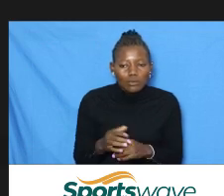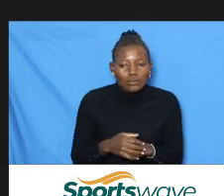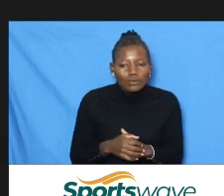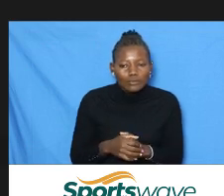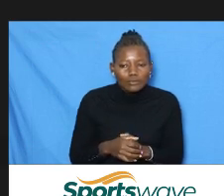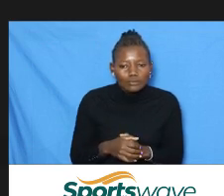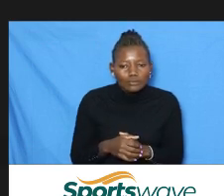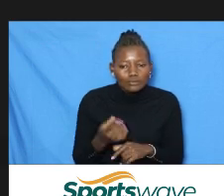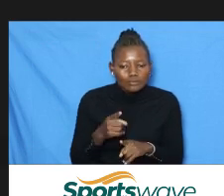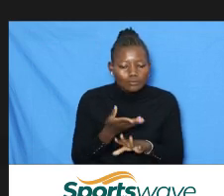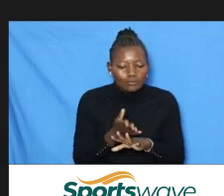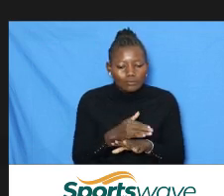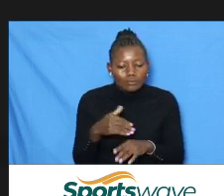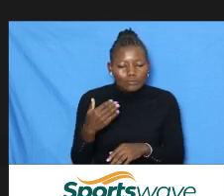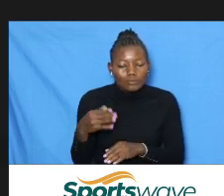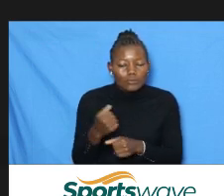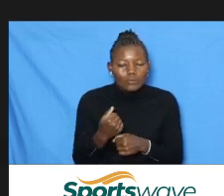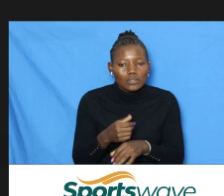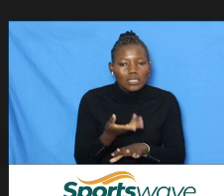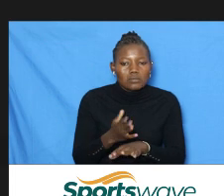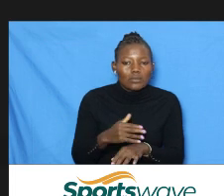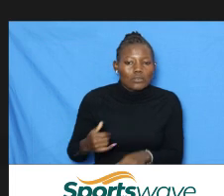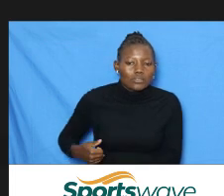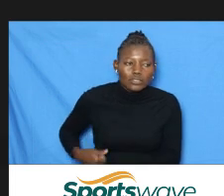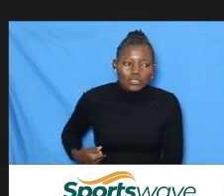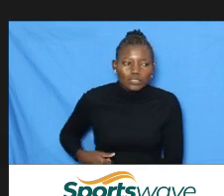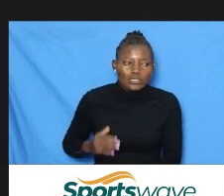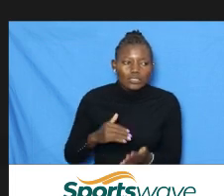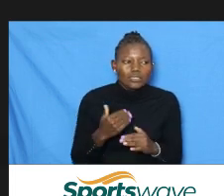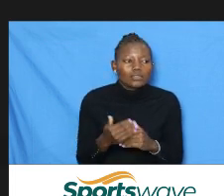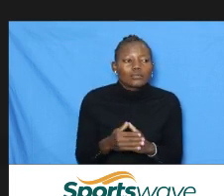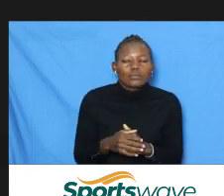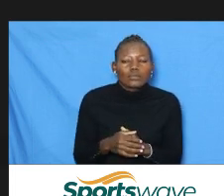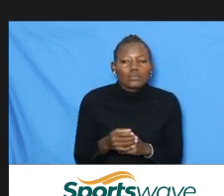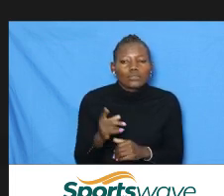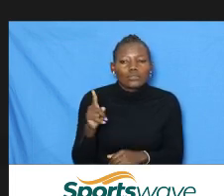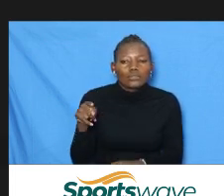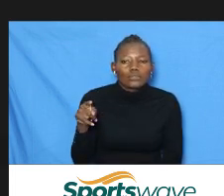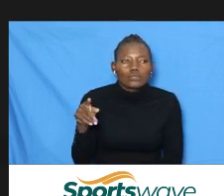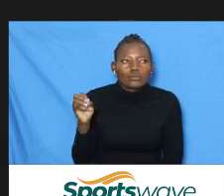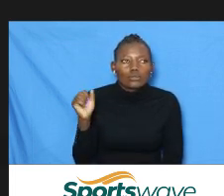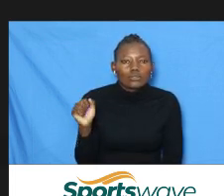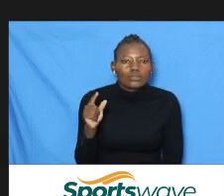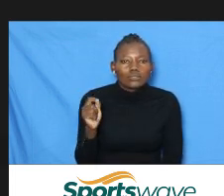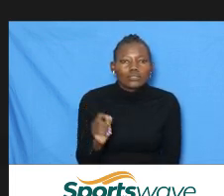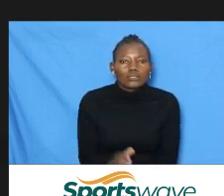surgery. Rehab is post-surgery or for those who are not going for surgery after rest. Thanks.